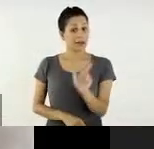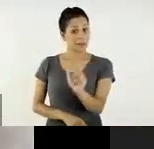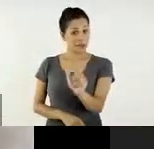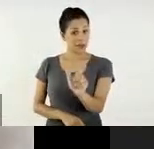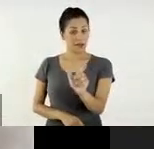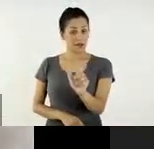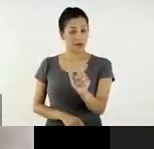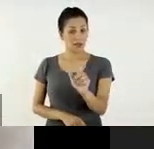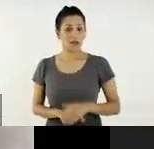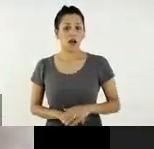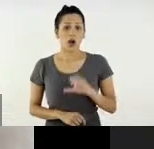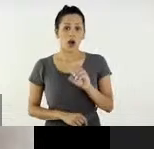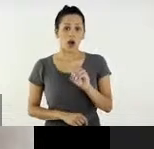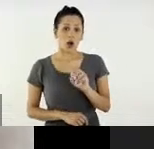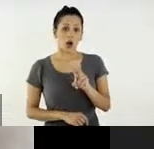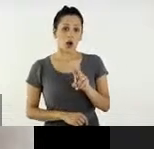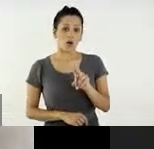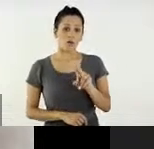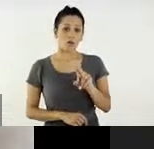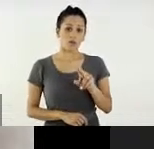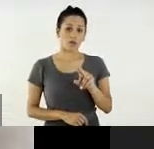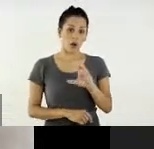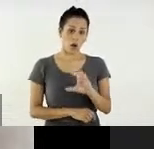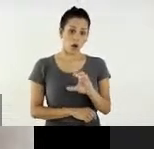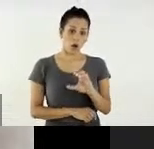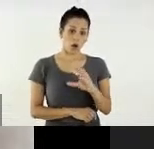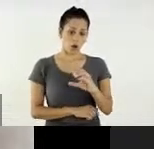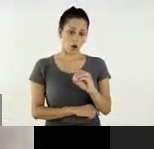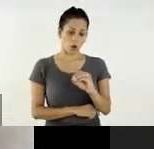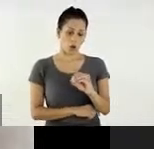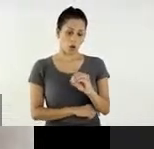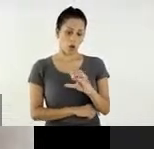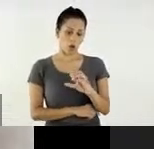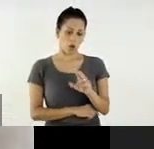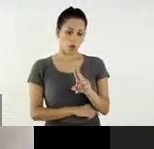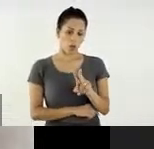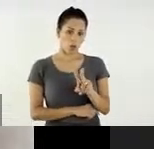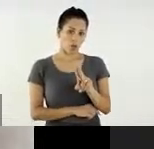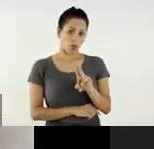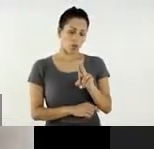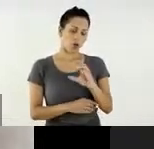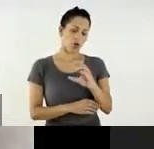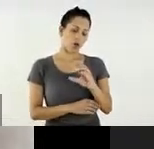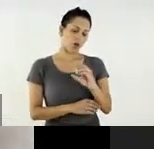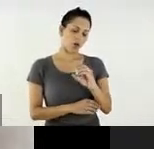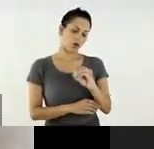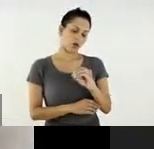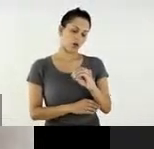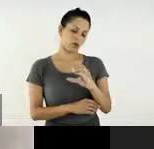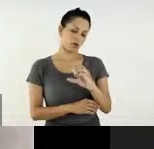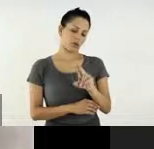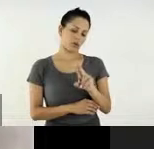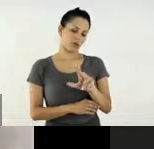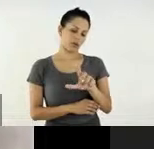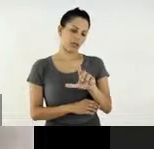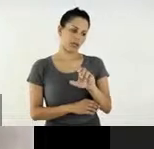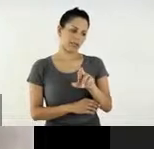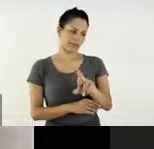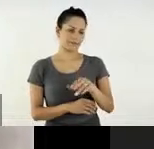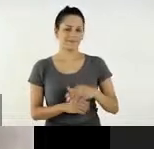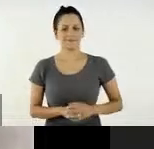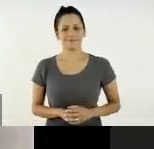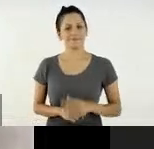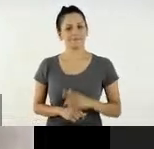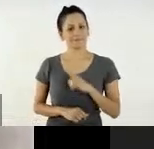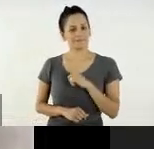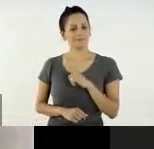Ocular, of course, is a word that is directly connected with the eyes, or sort of requires a literal usage of the eye muscles.